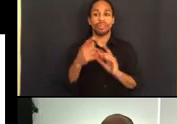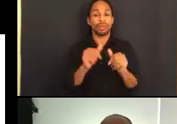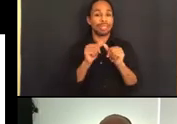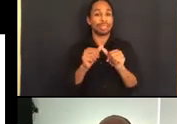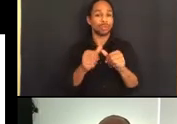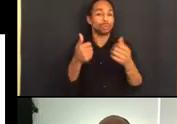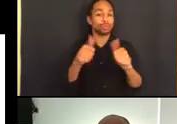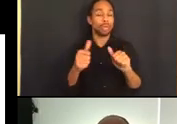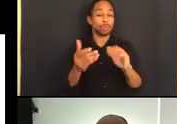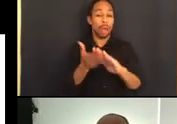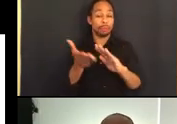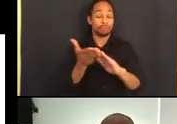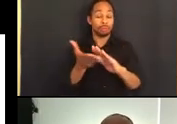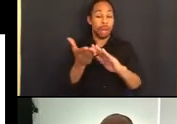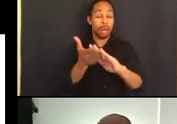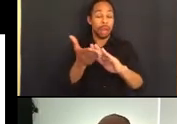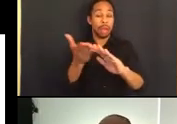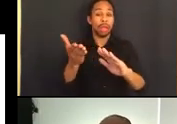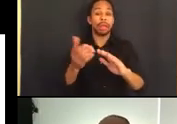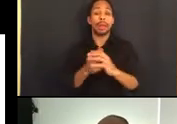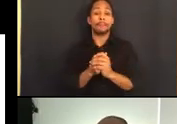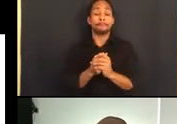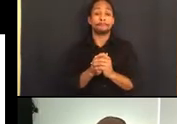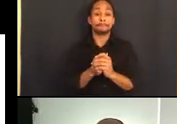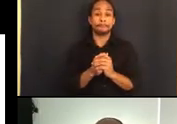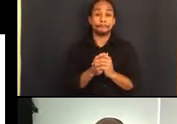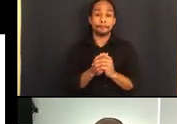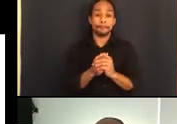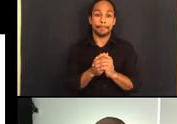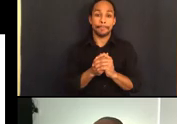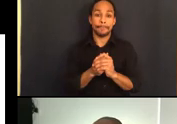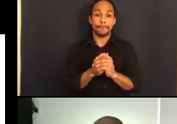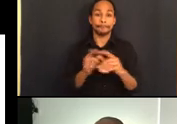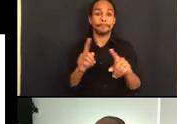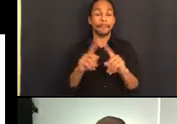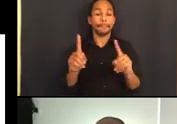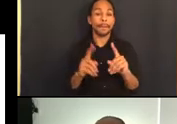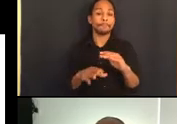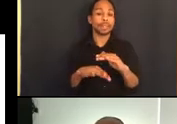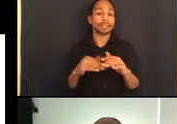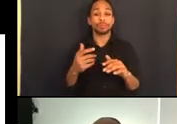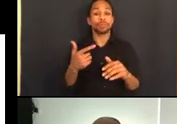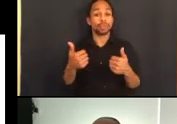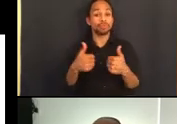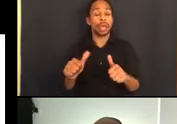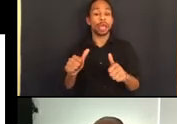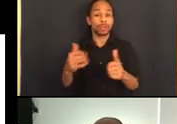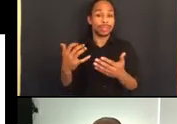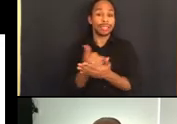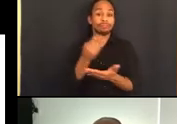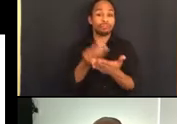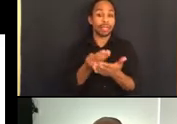actually relies on many medical volunteers in the US who aren't able to travel at this time. But basically, we're trying to get funding to expand the